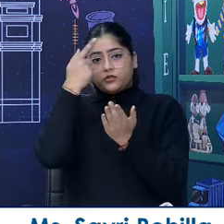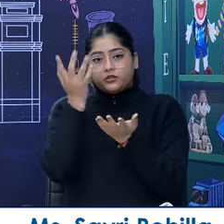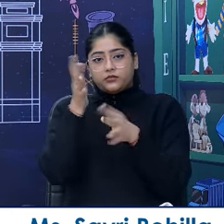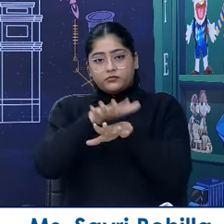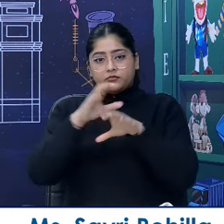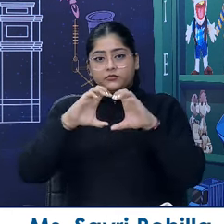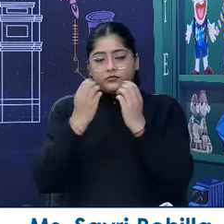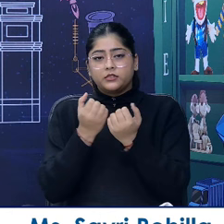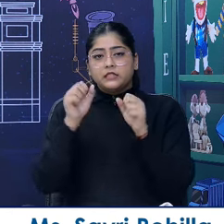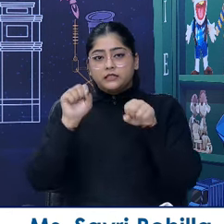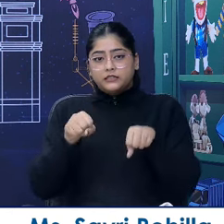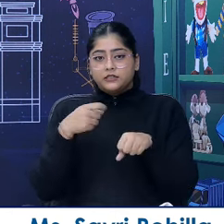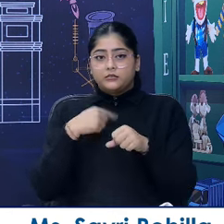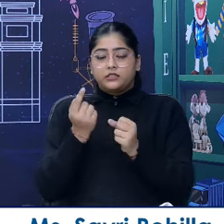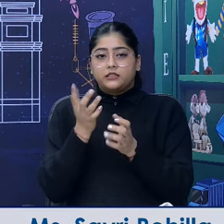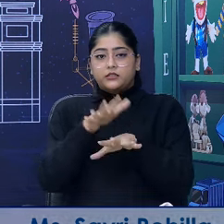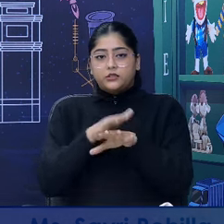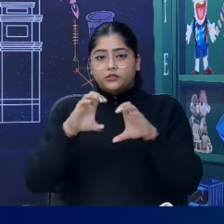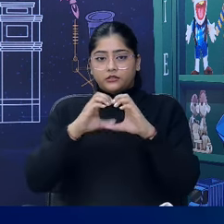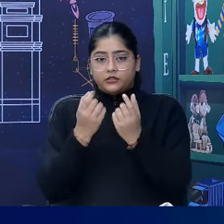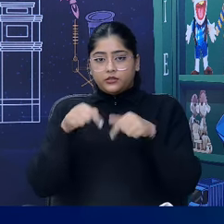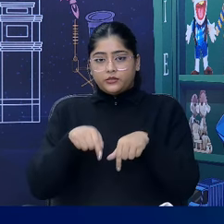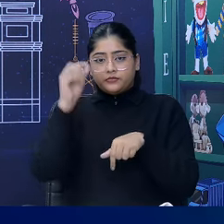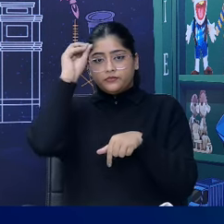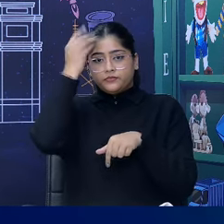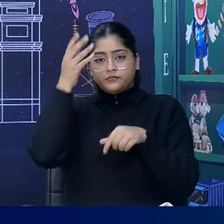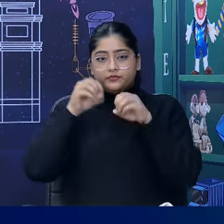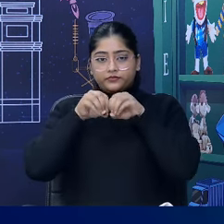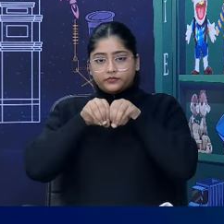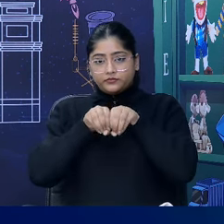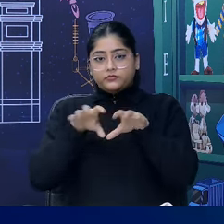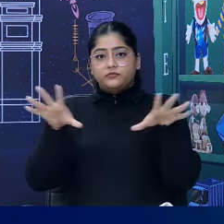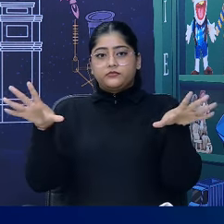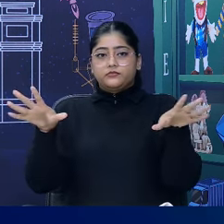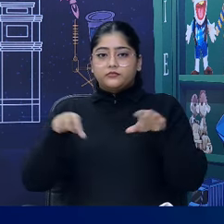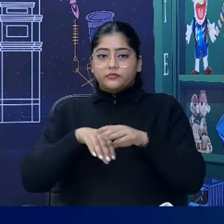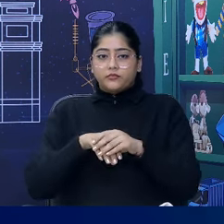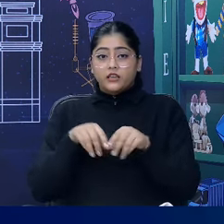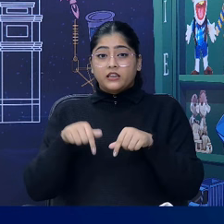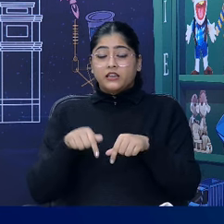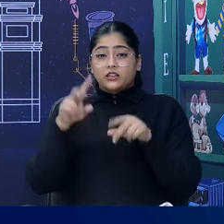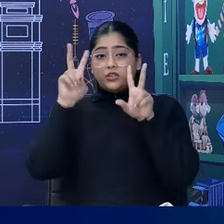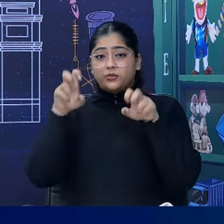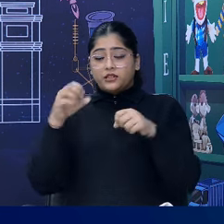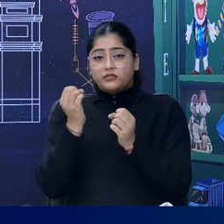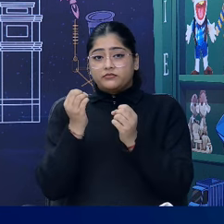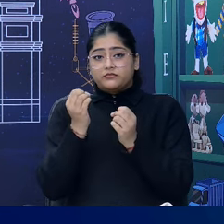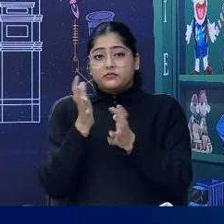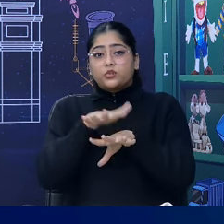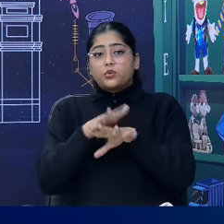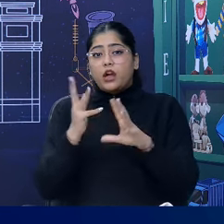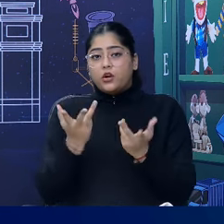hai, jisme hamara prayas rehta hai ki hum inclusive classroom setup ke bare mein jagrukta pradan